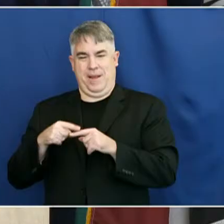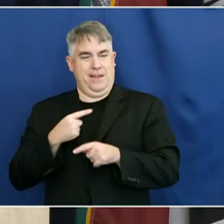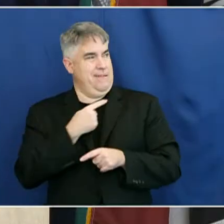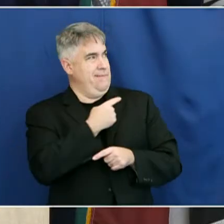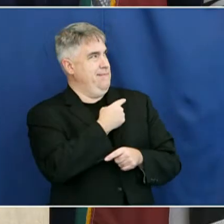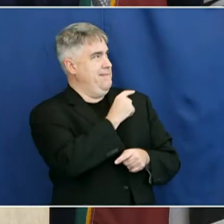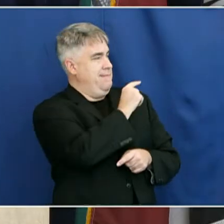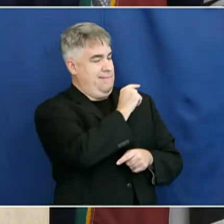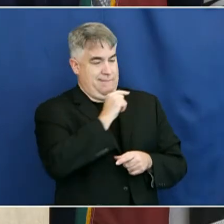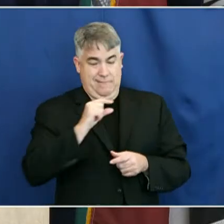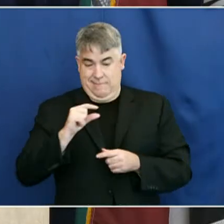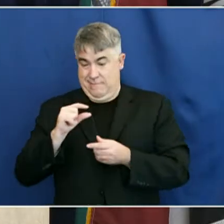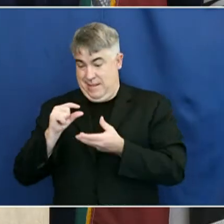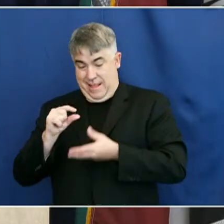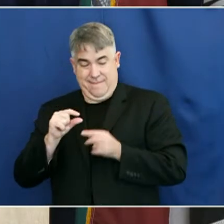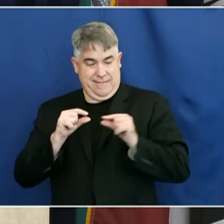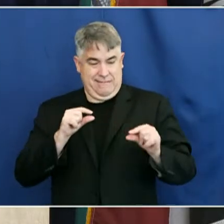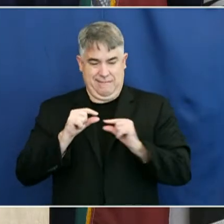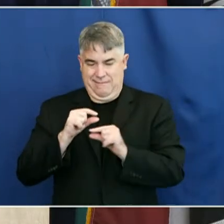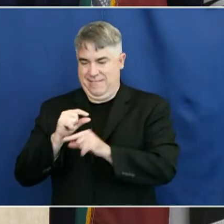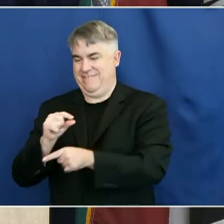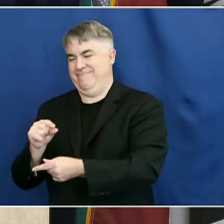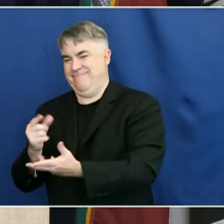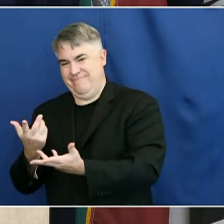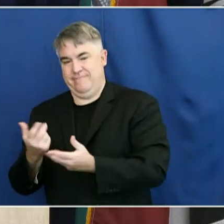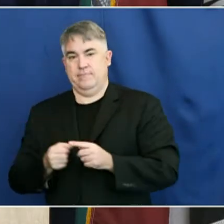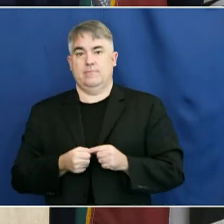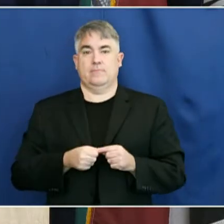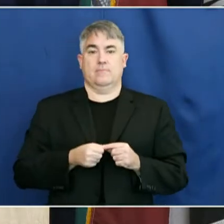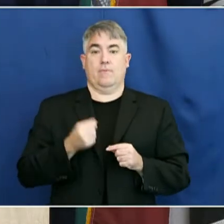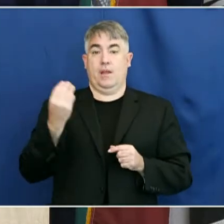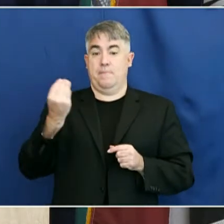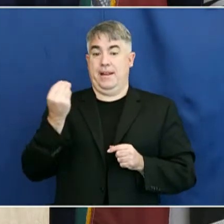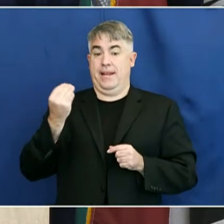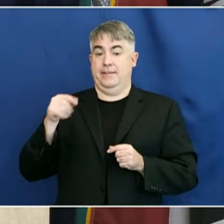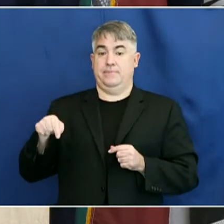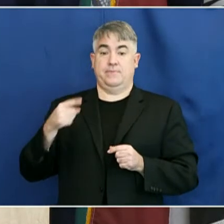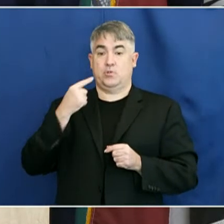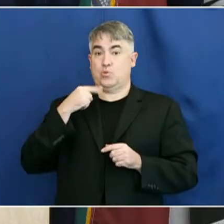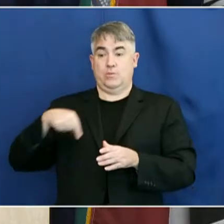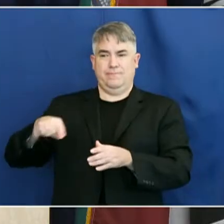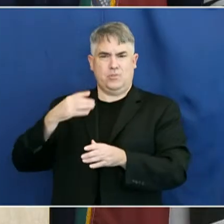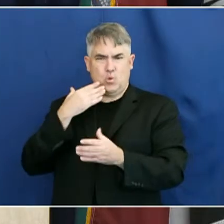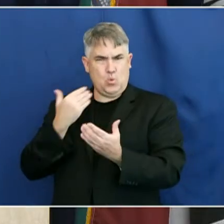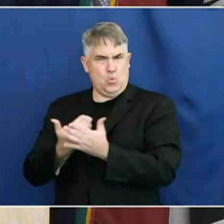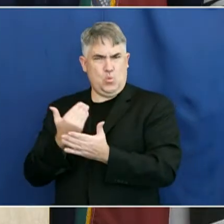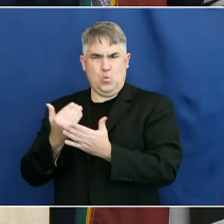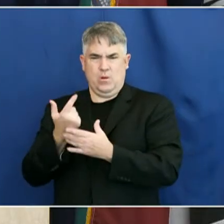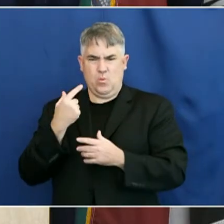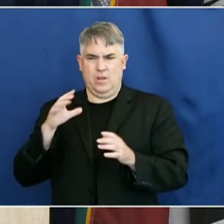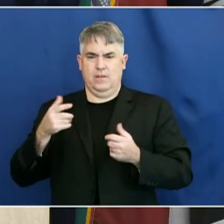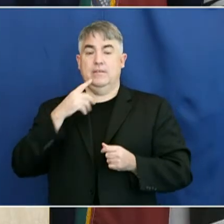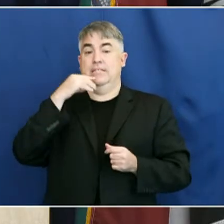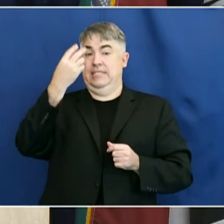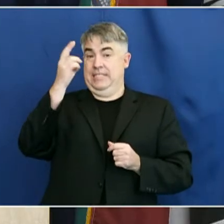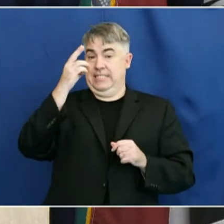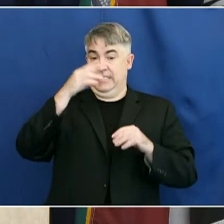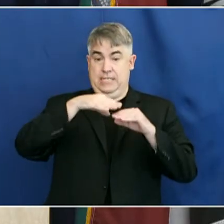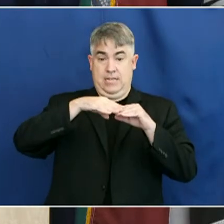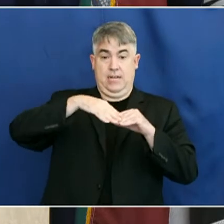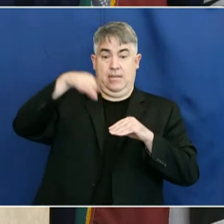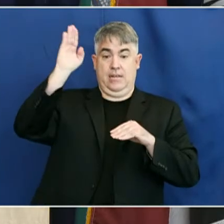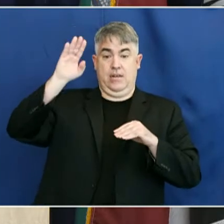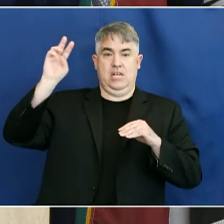increased supply. But on Monday, March 15th, we will open up eligibility for those 16 to 64 years old with specific